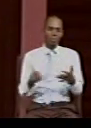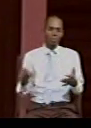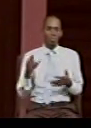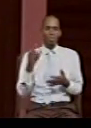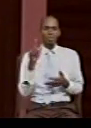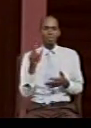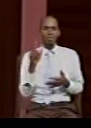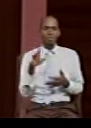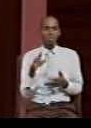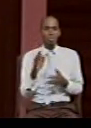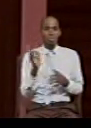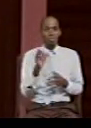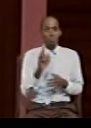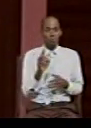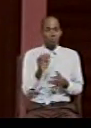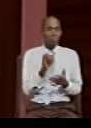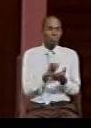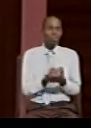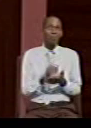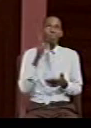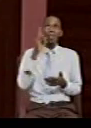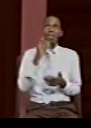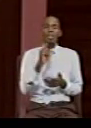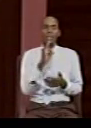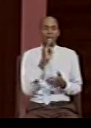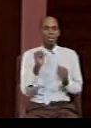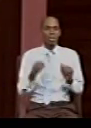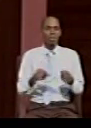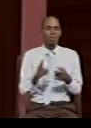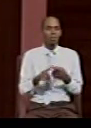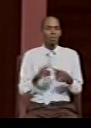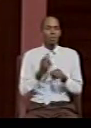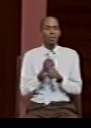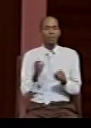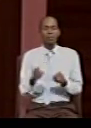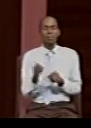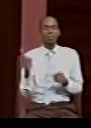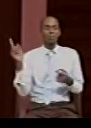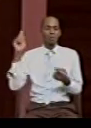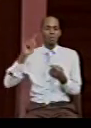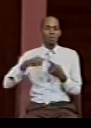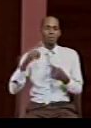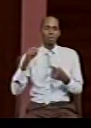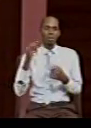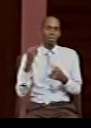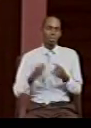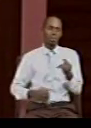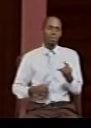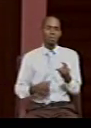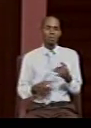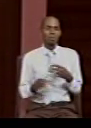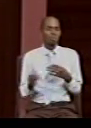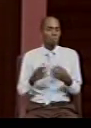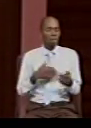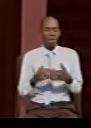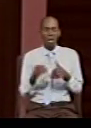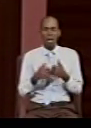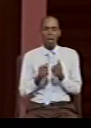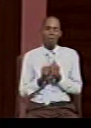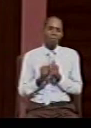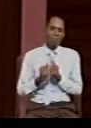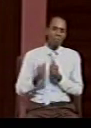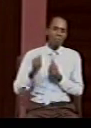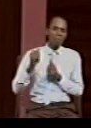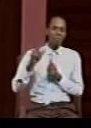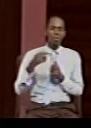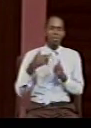able also to save them to the uttermost. No matter how far you have gone in